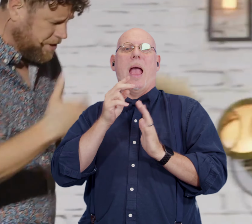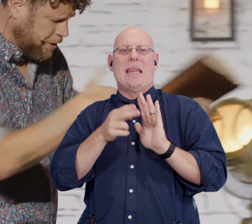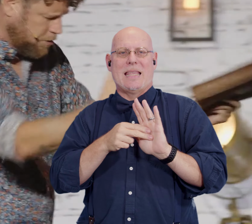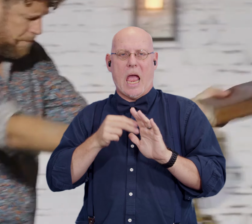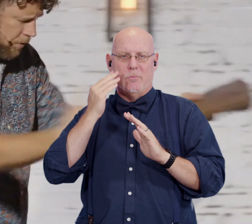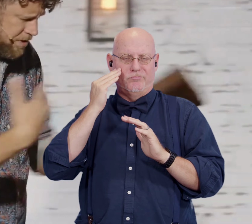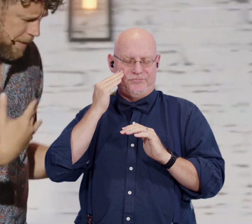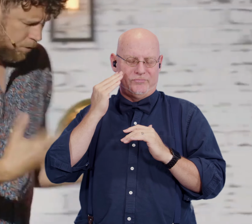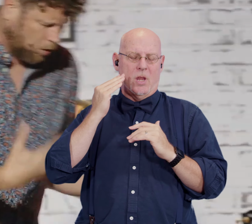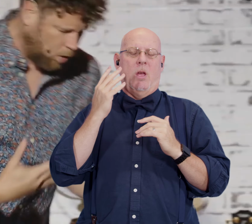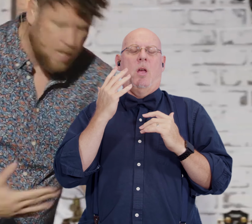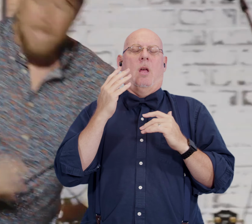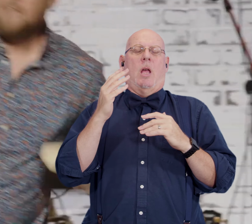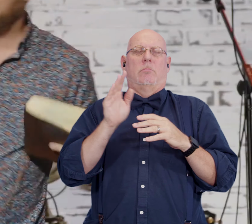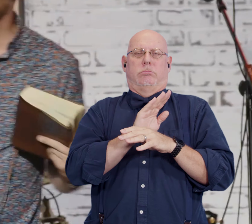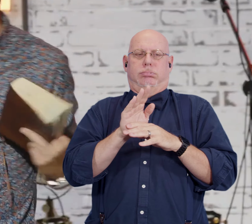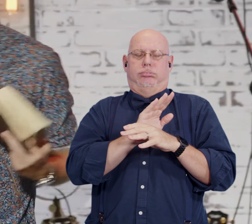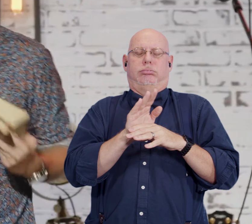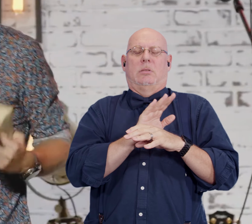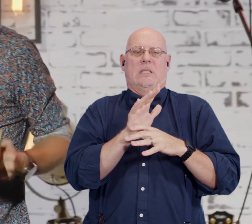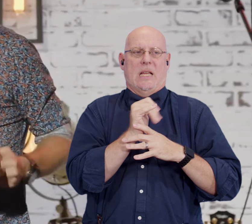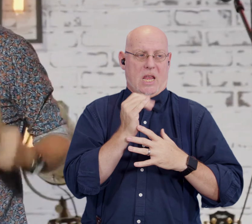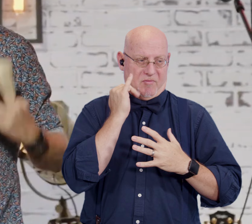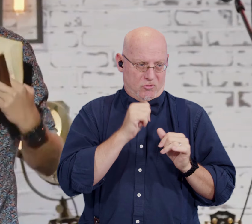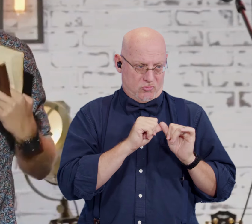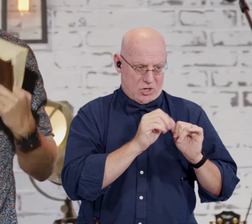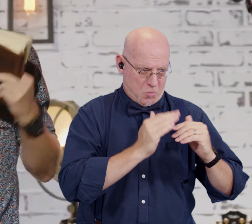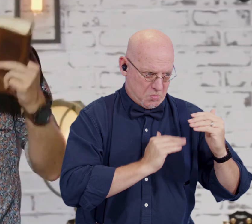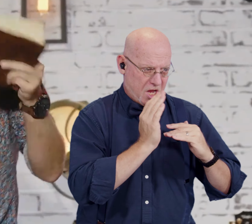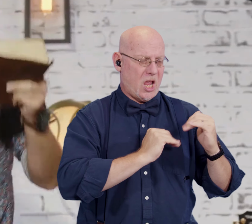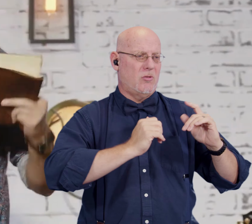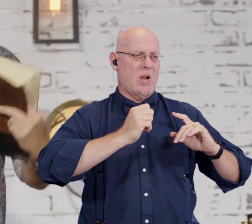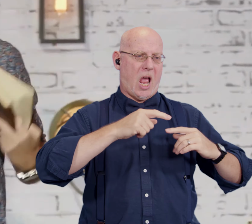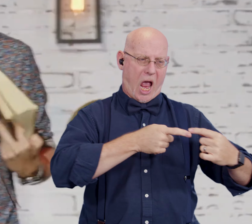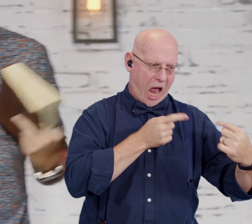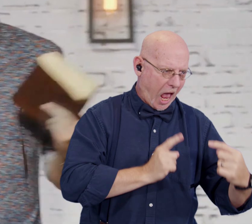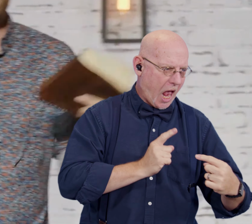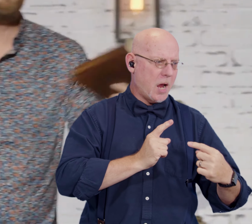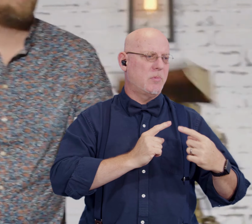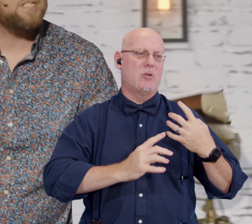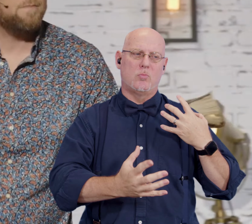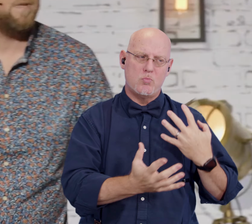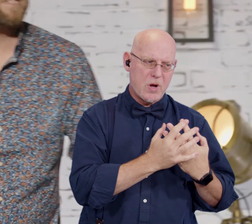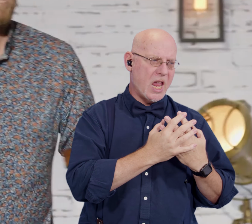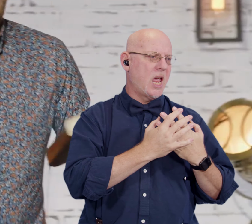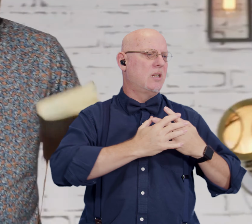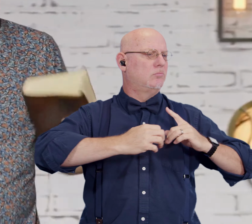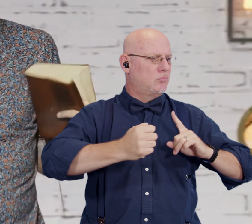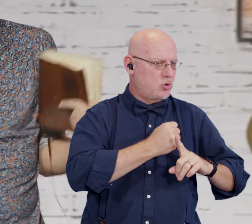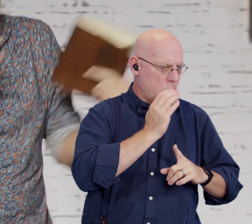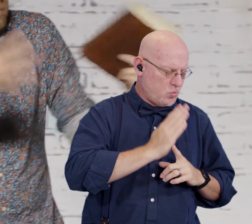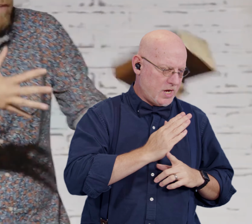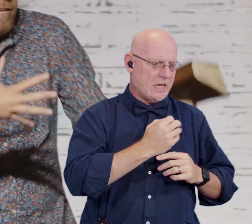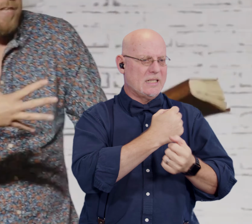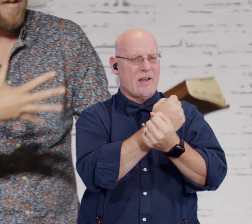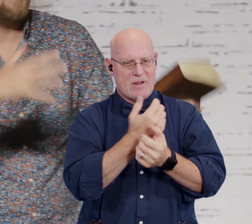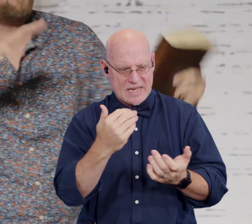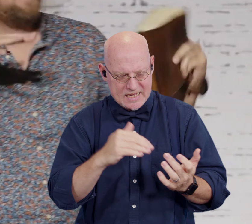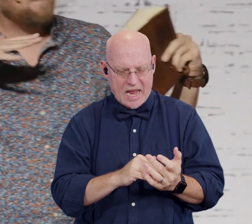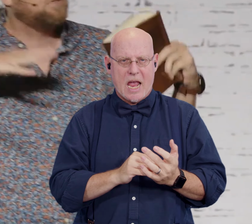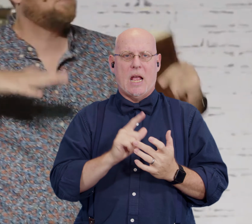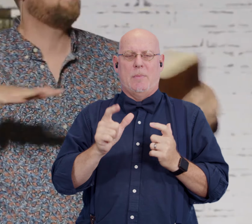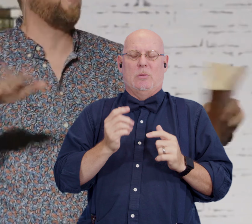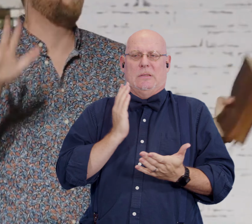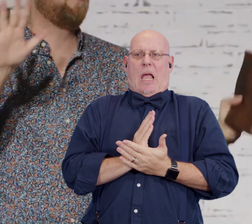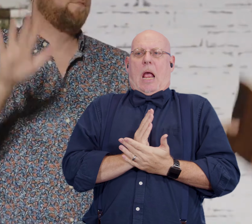if you continue to build the temple of the Lord, there will be opposition, there will be persecution, there will be imprisonment, captivity again. And so